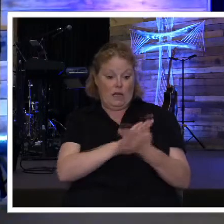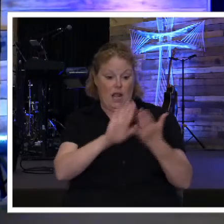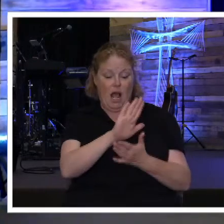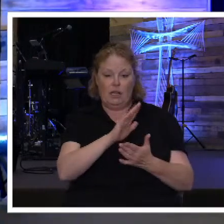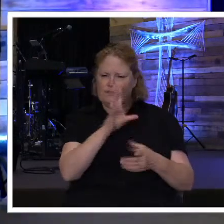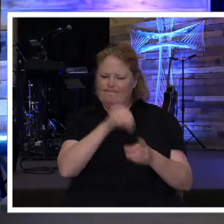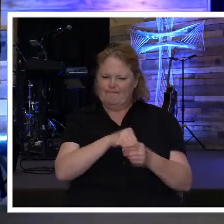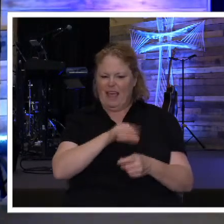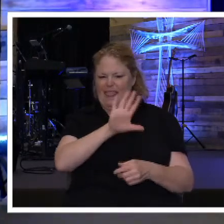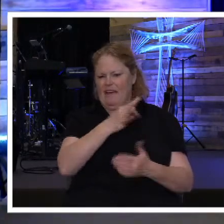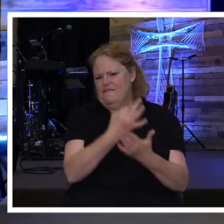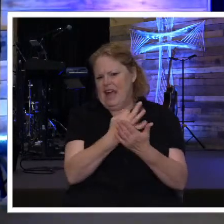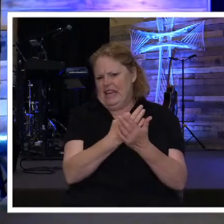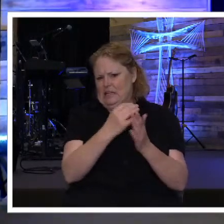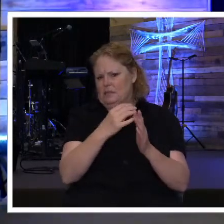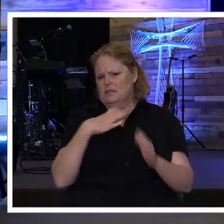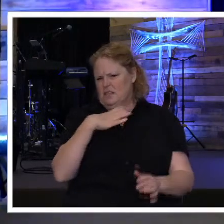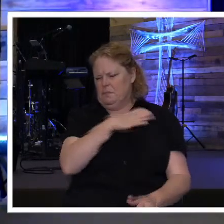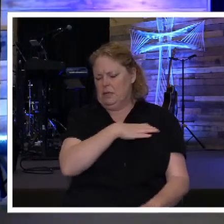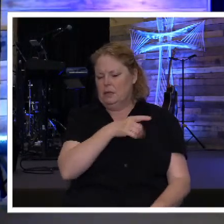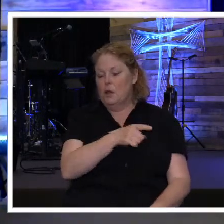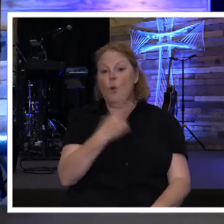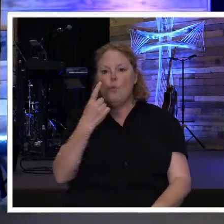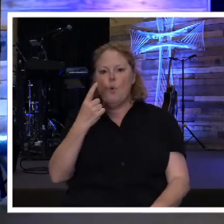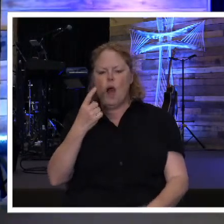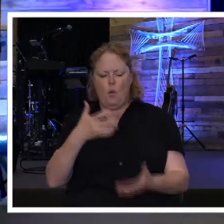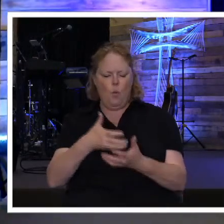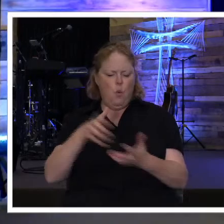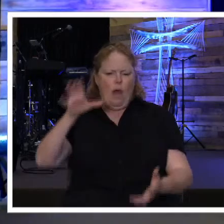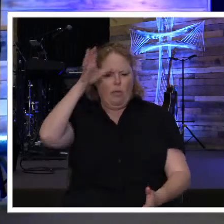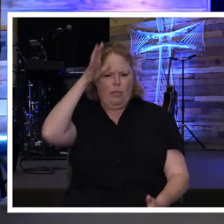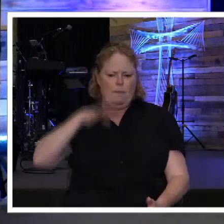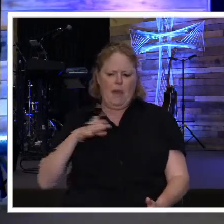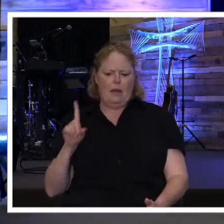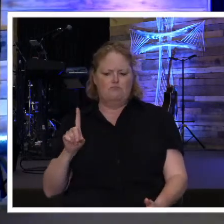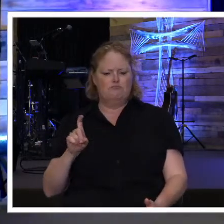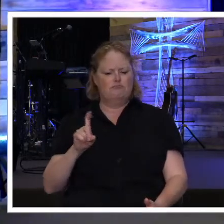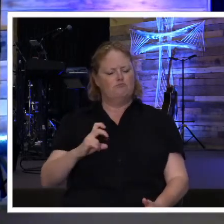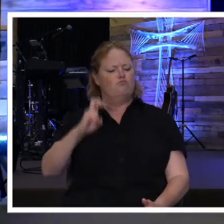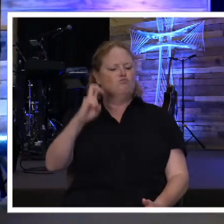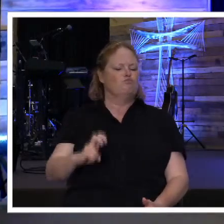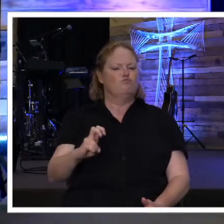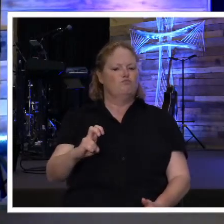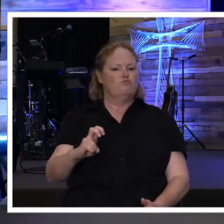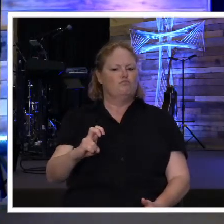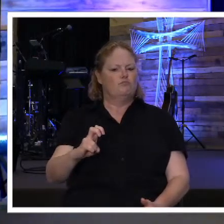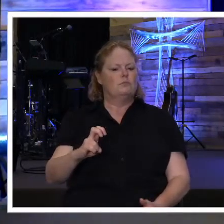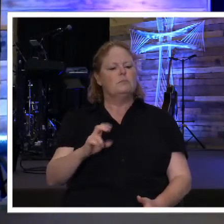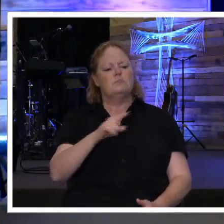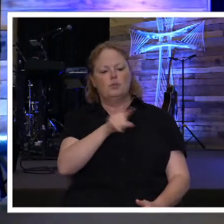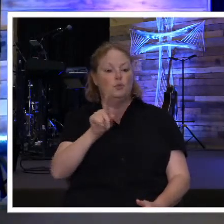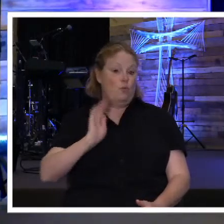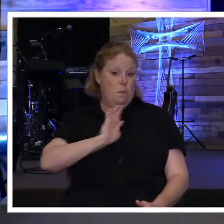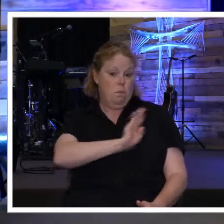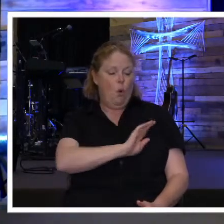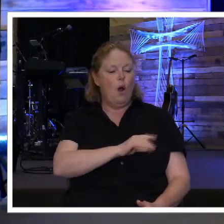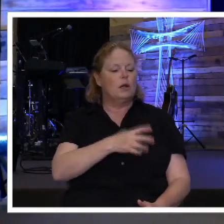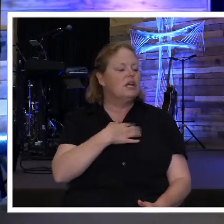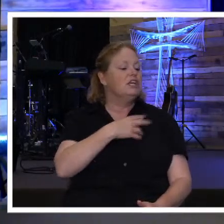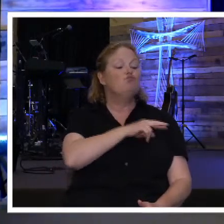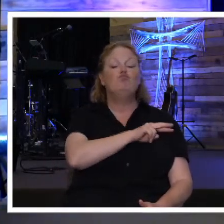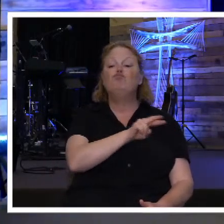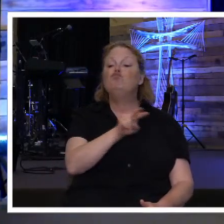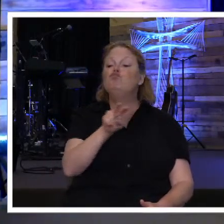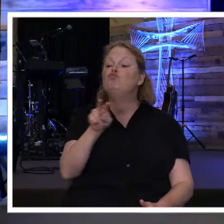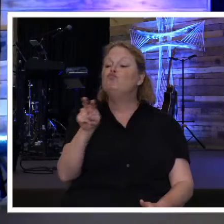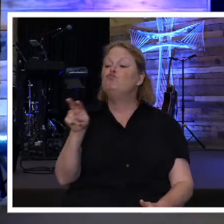had an individual that came in that was a very wealthy businessman, came and sat down with us as the board of trustees and looked around the room